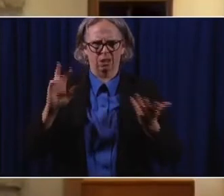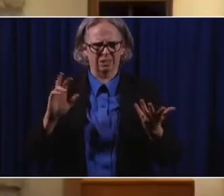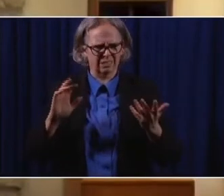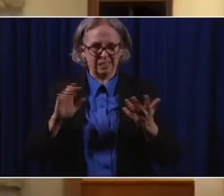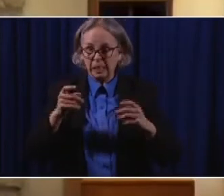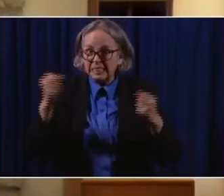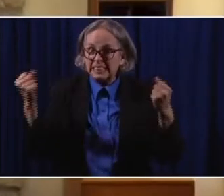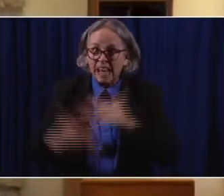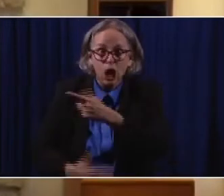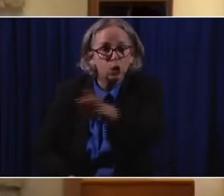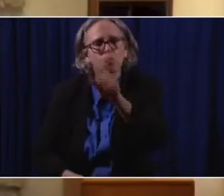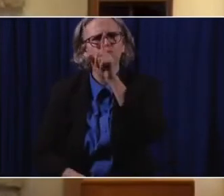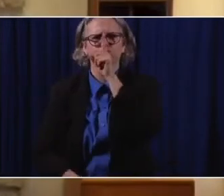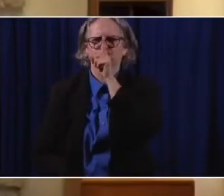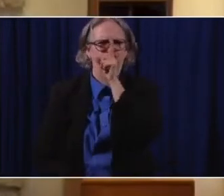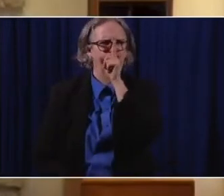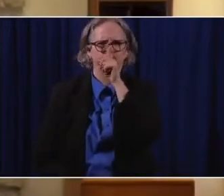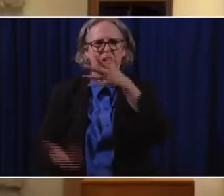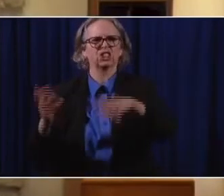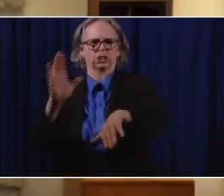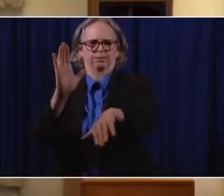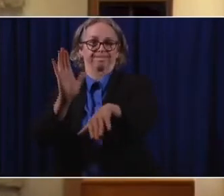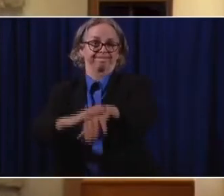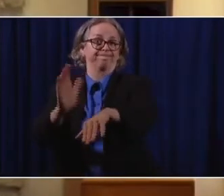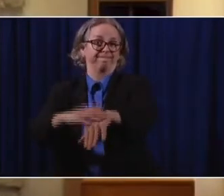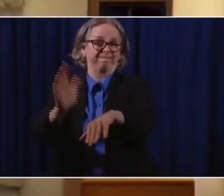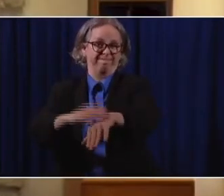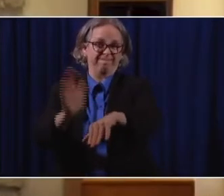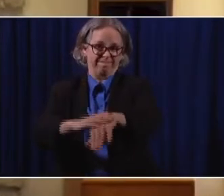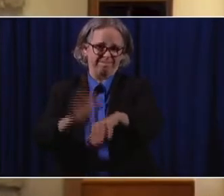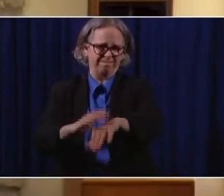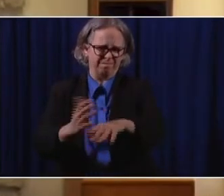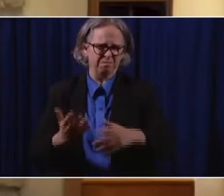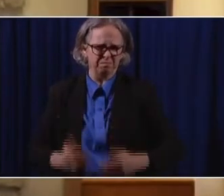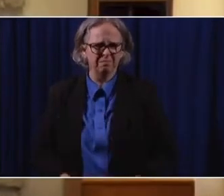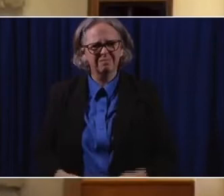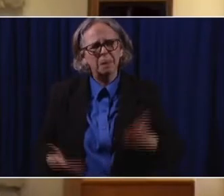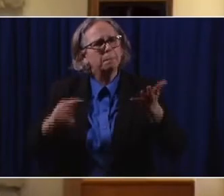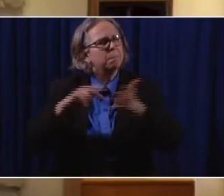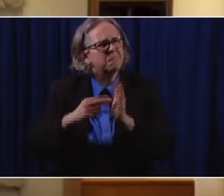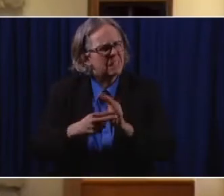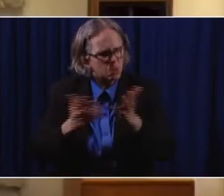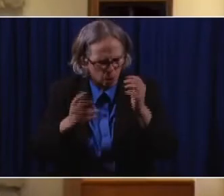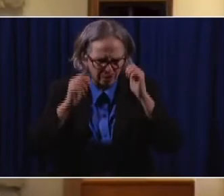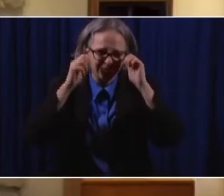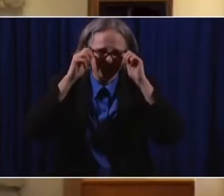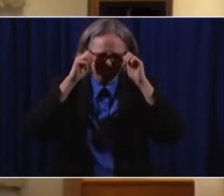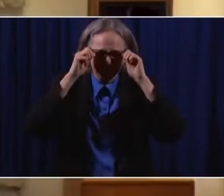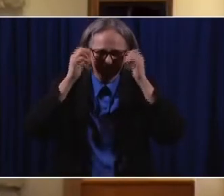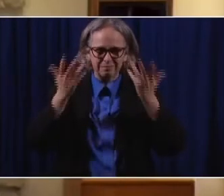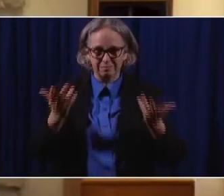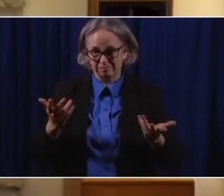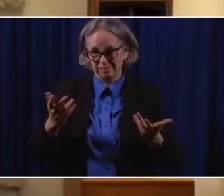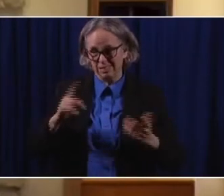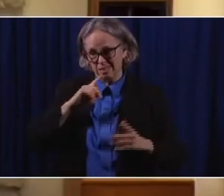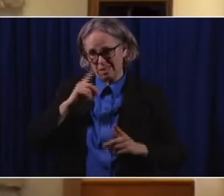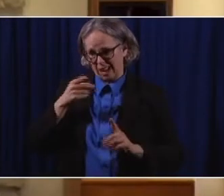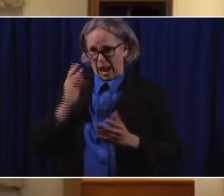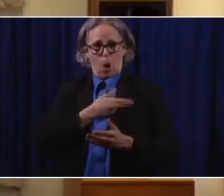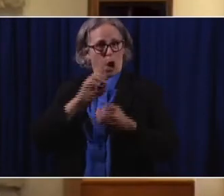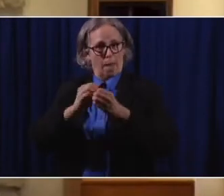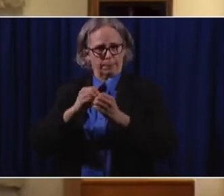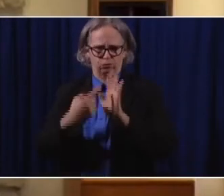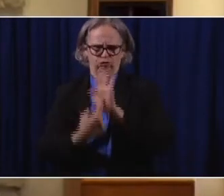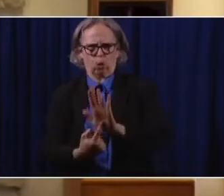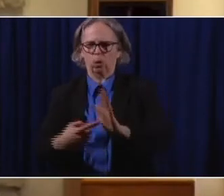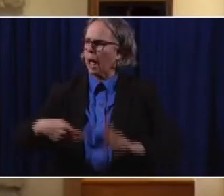have never looked like this since we've done this. We never had as many high incidence counties, and we certainly have a lot of